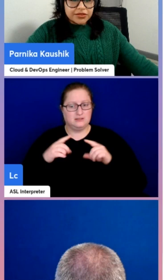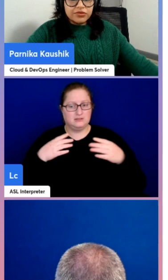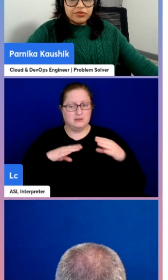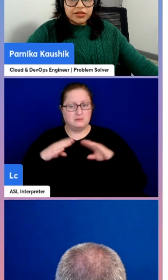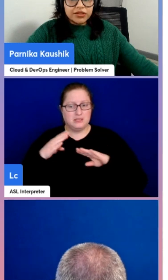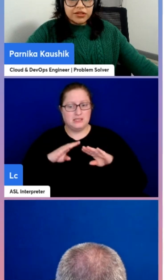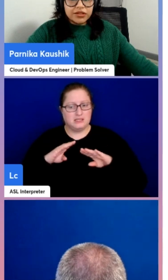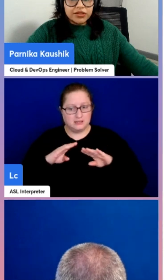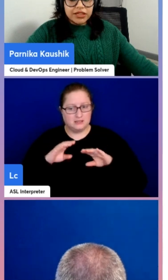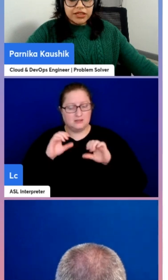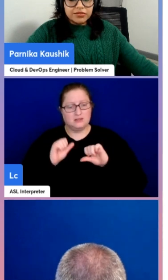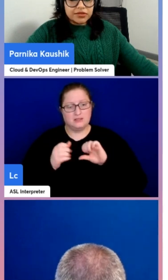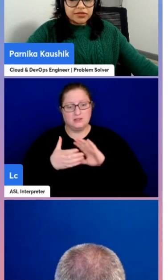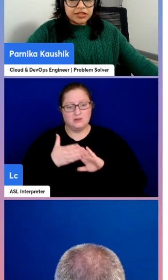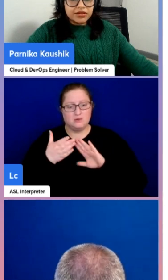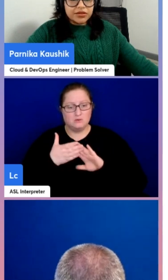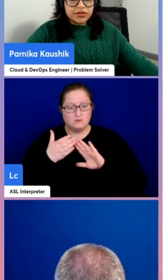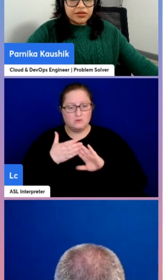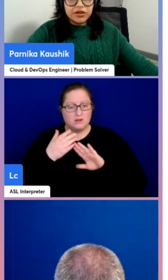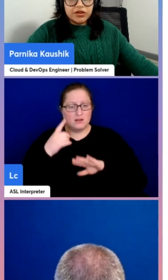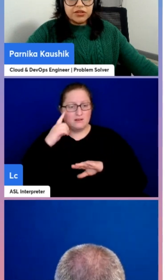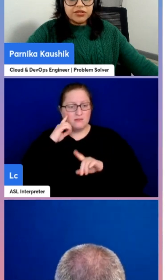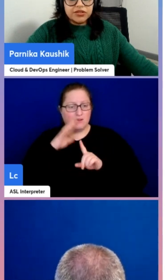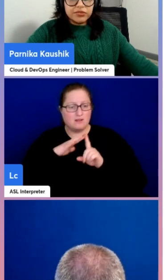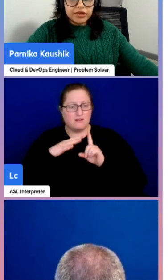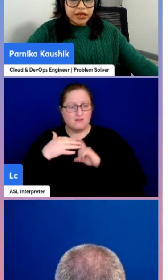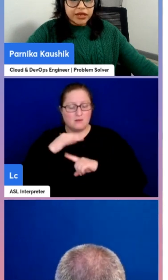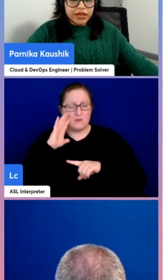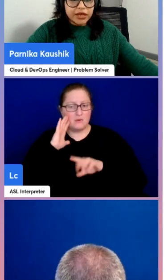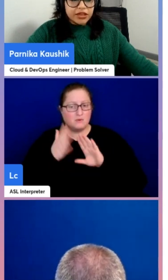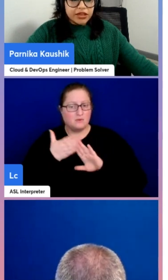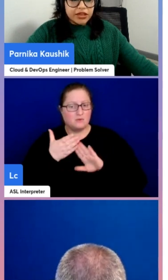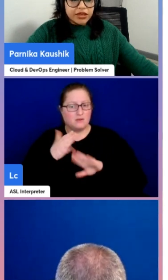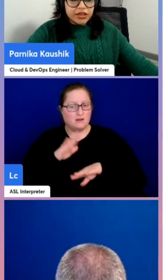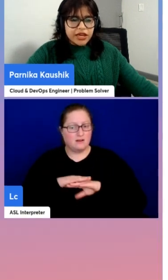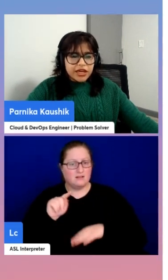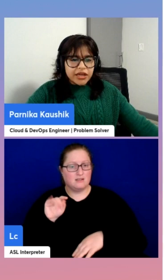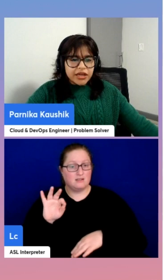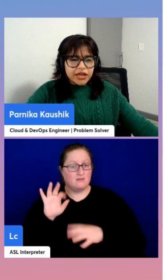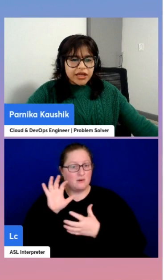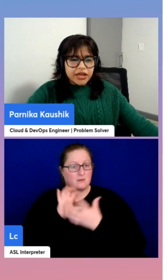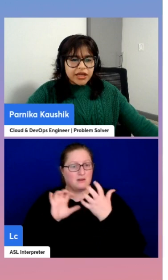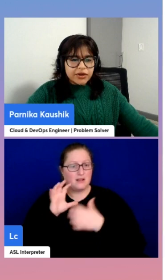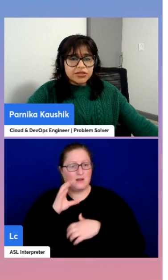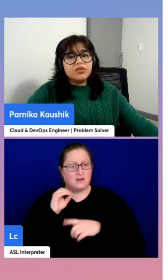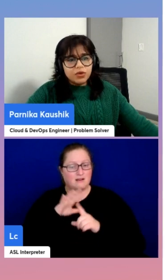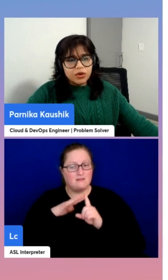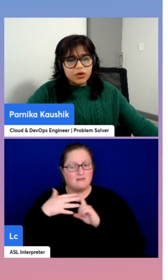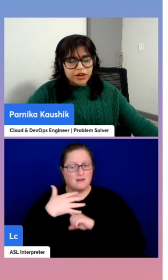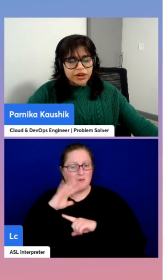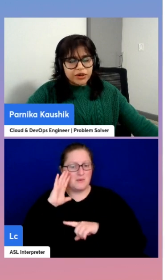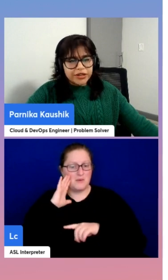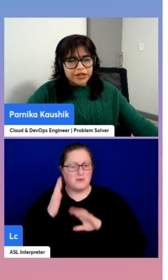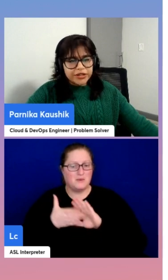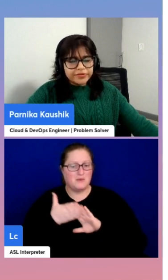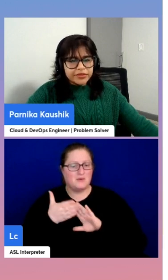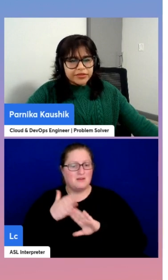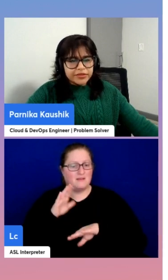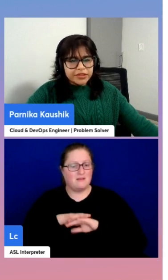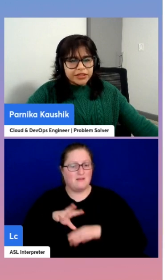that are going to run on the AWS environment, some things that are going to run on the Terraform Cloud environment, something that's going to run on the Vault